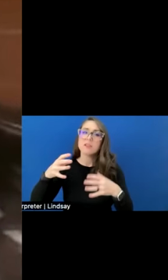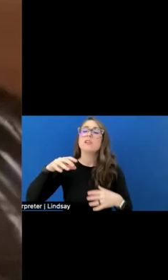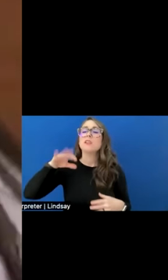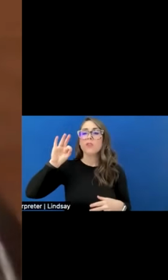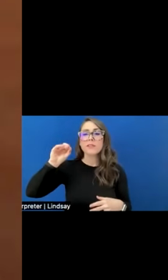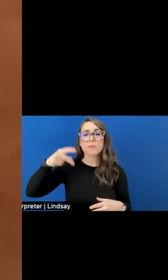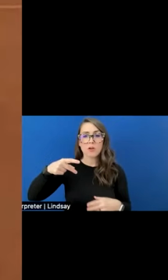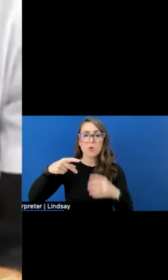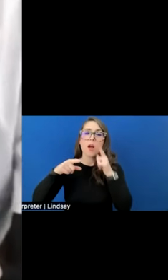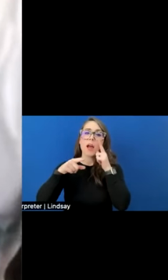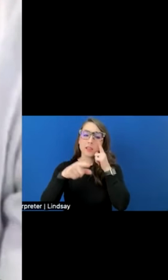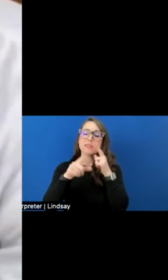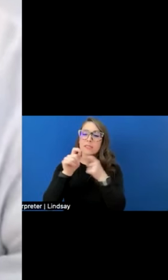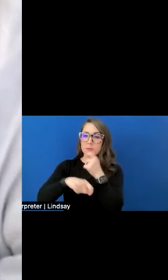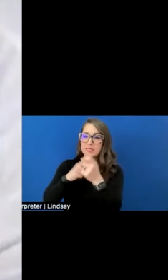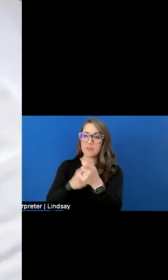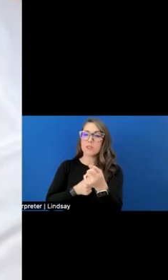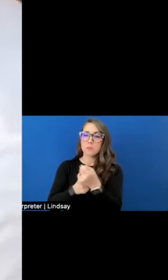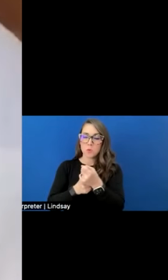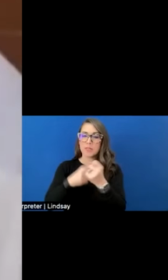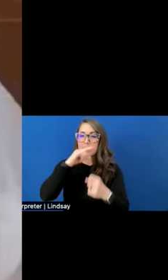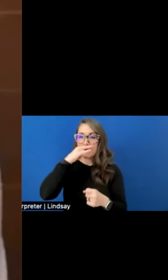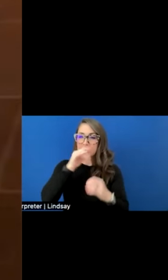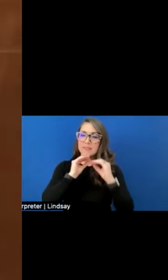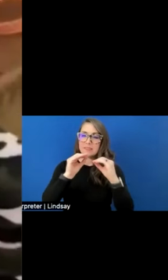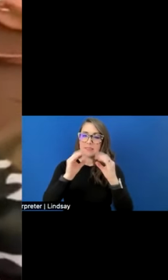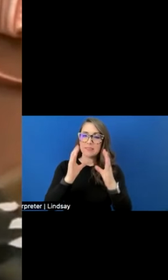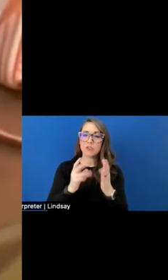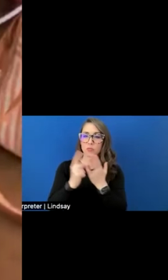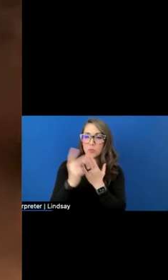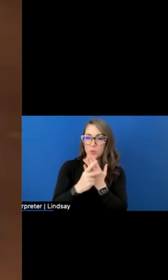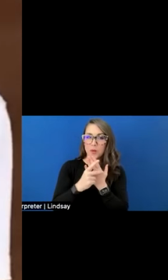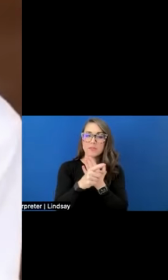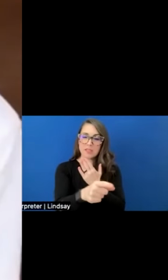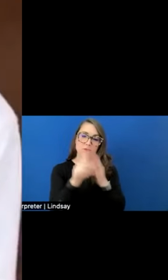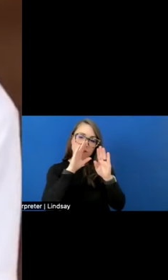kids teacher programs, which focused on child leadership